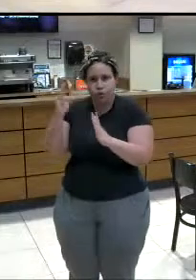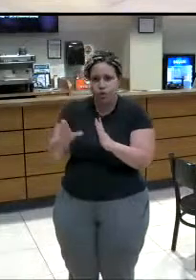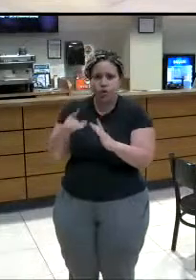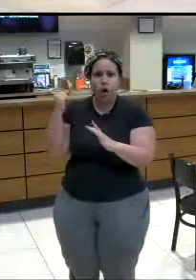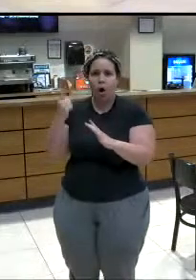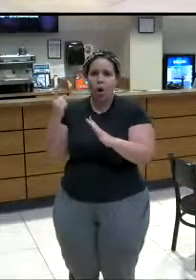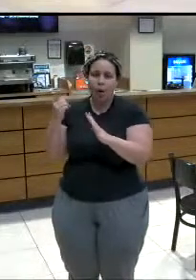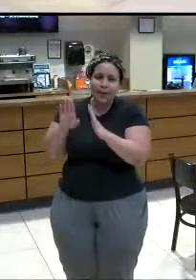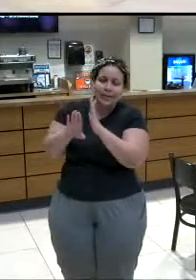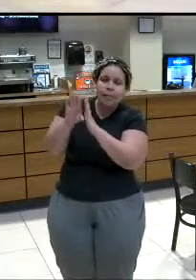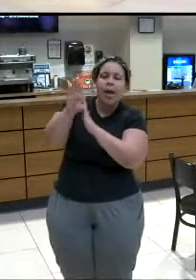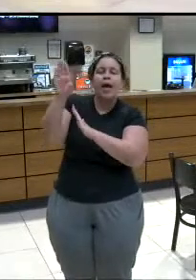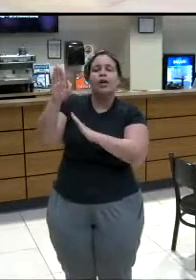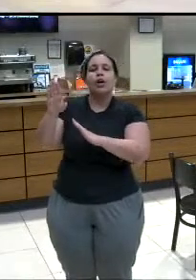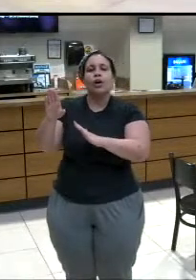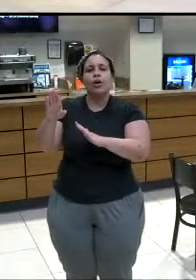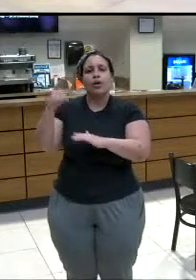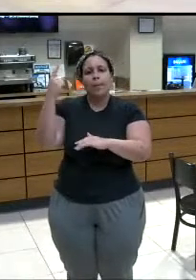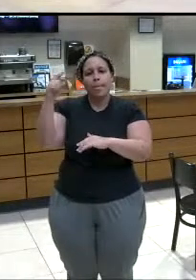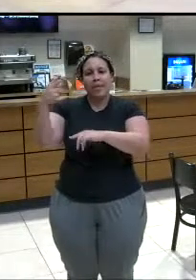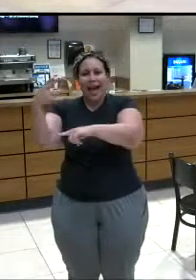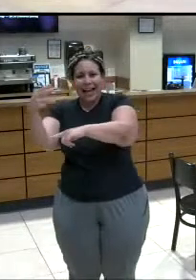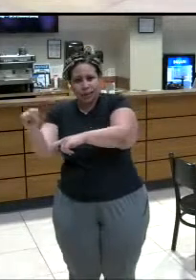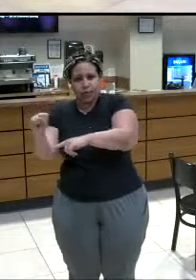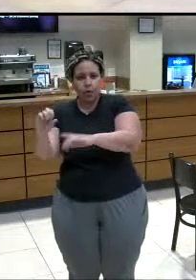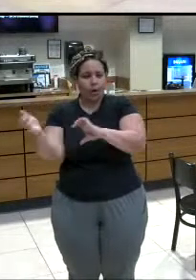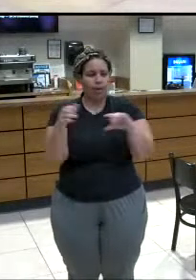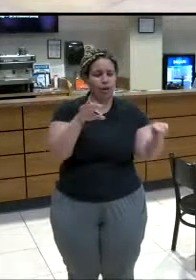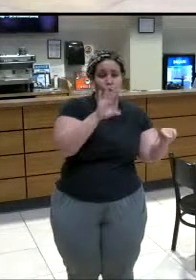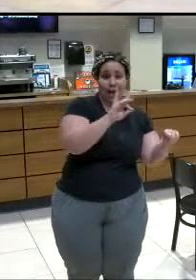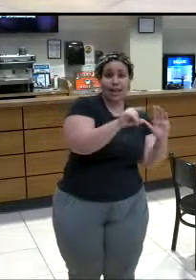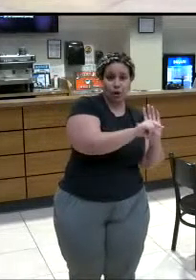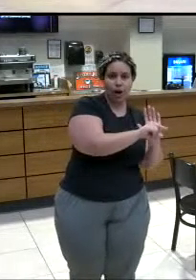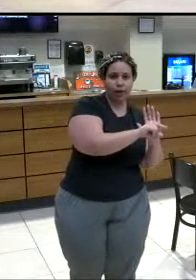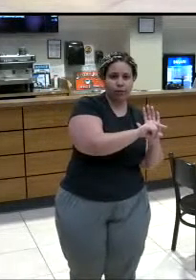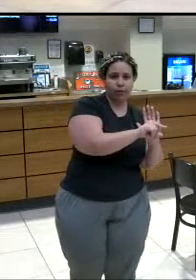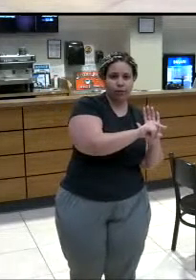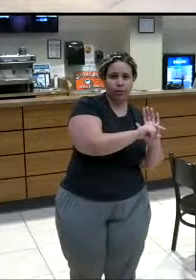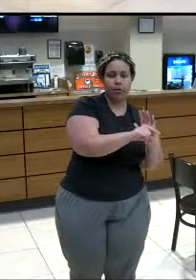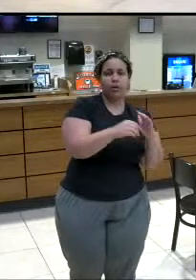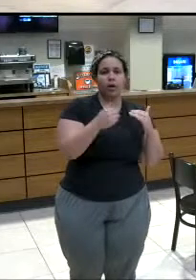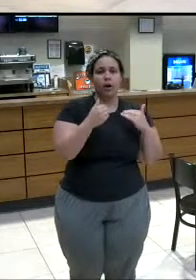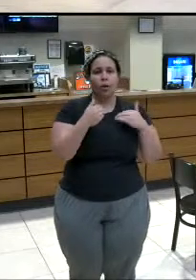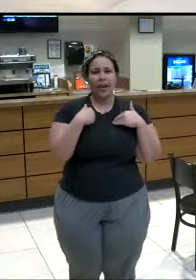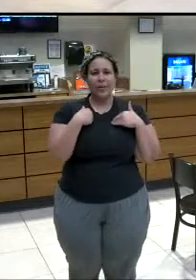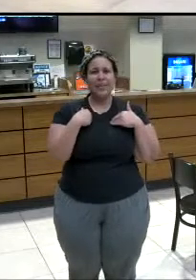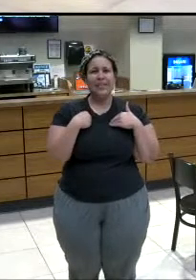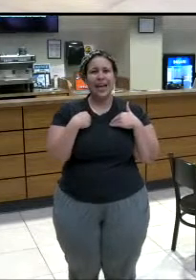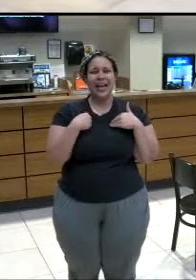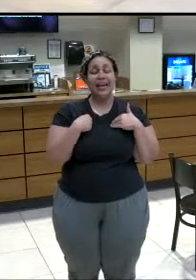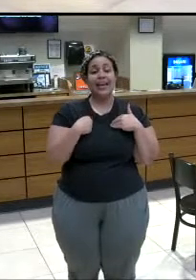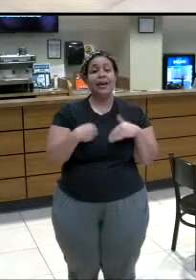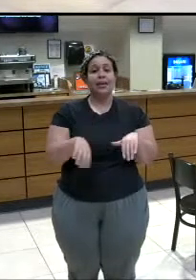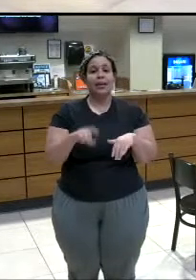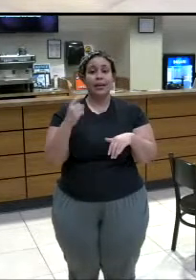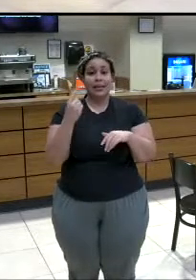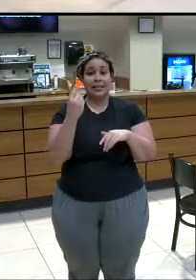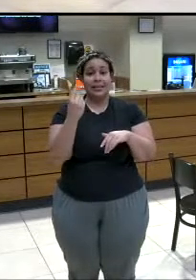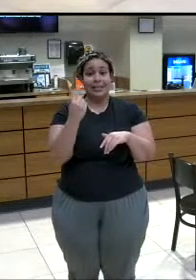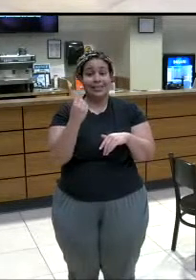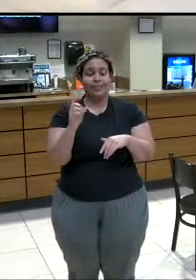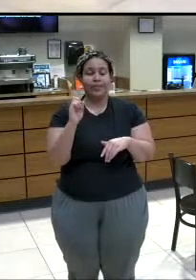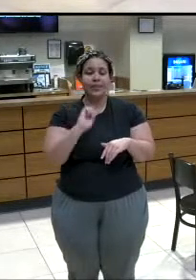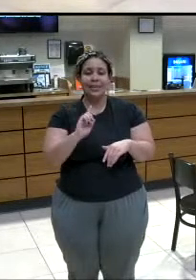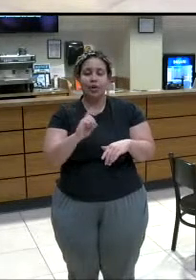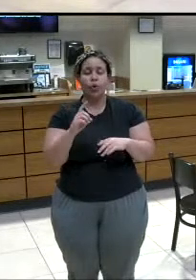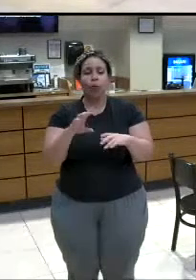high school physical science than the 8th grade physical science. We had single-digit proficiency at all 4